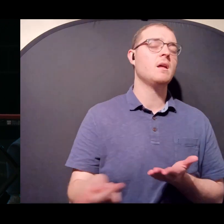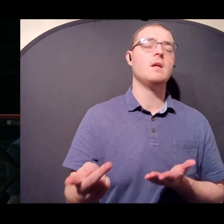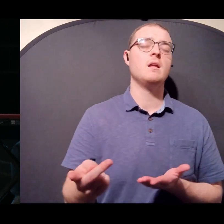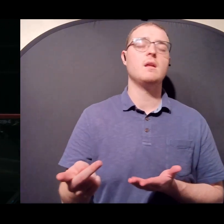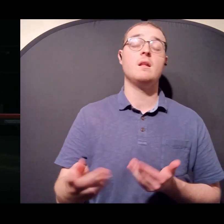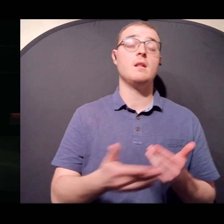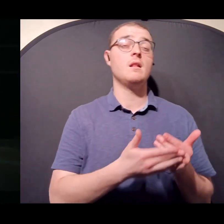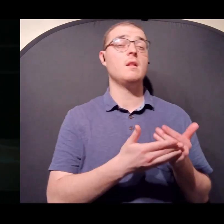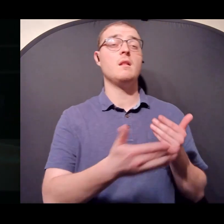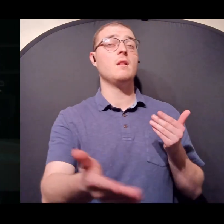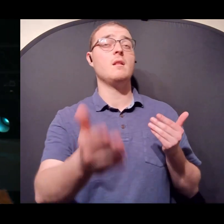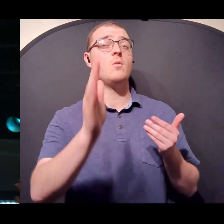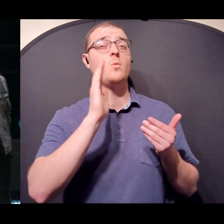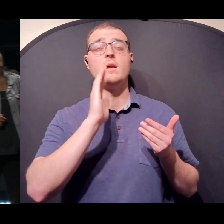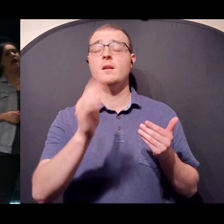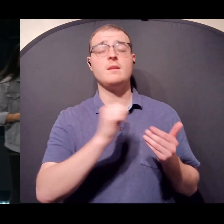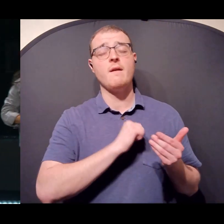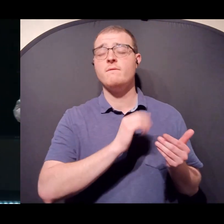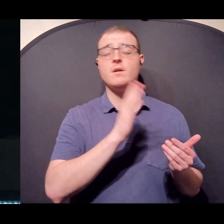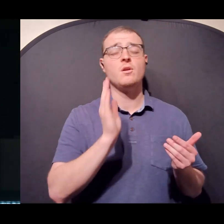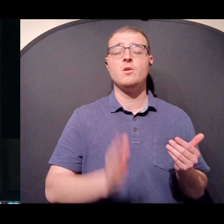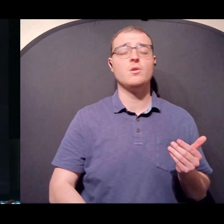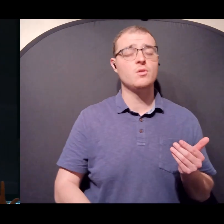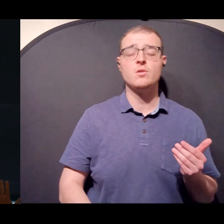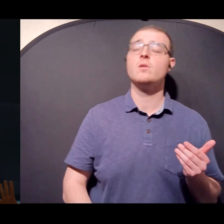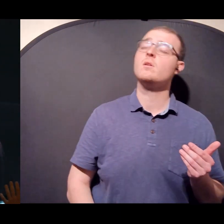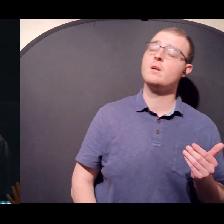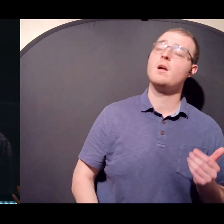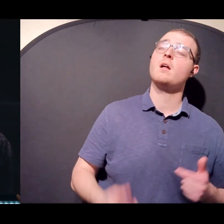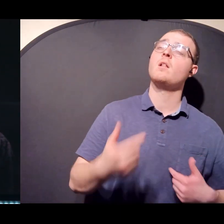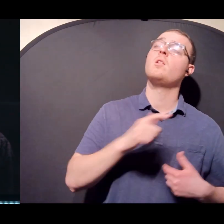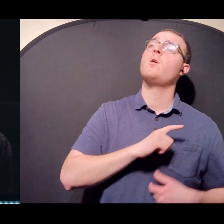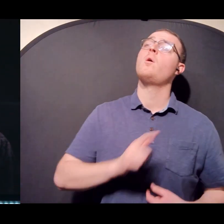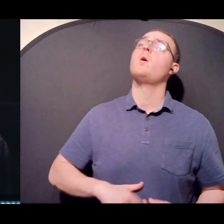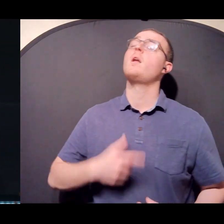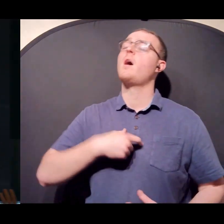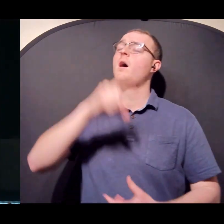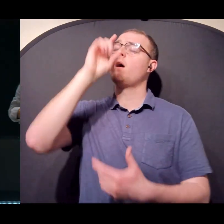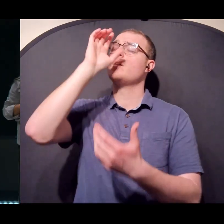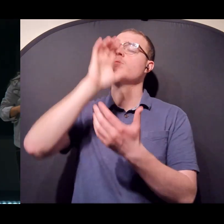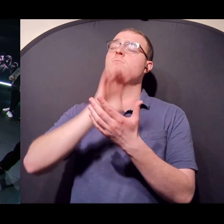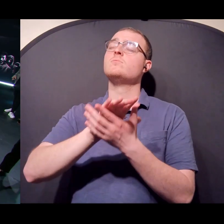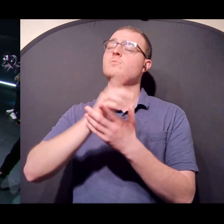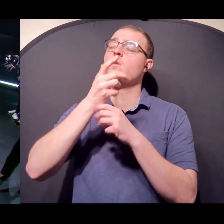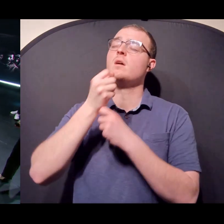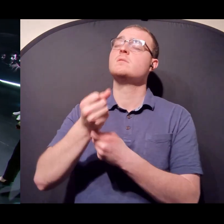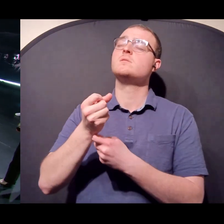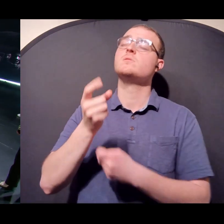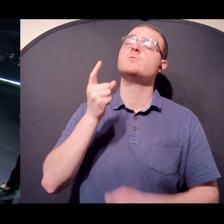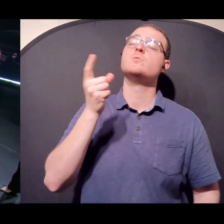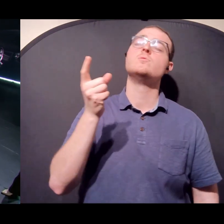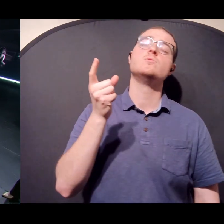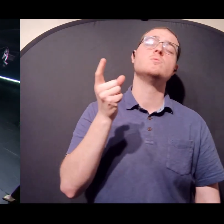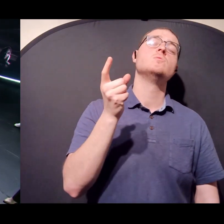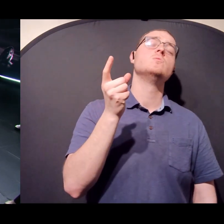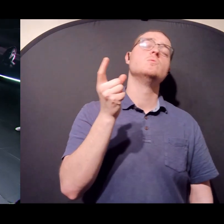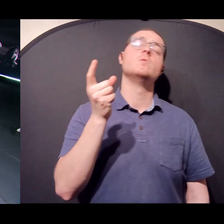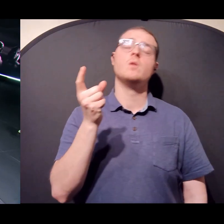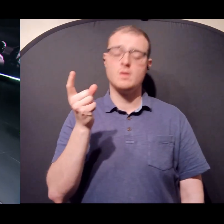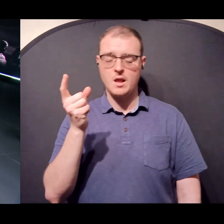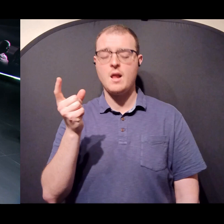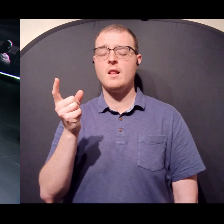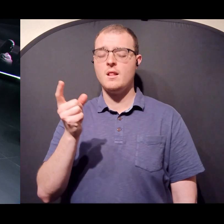and you never will. Lord, I trust you. Lord, I trust you.